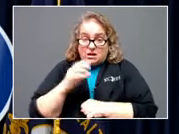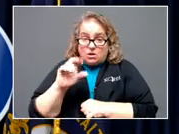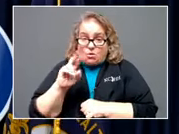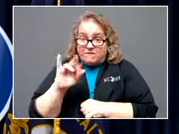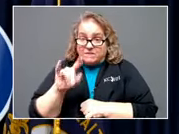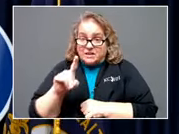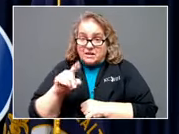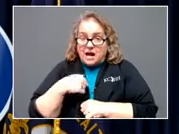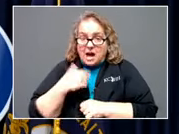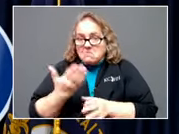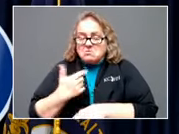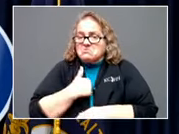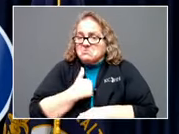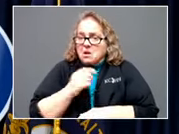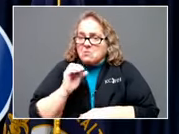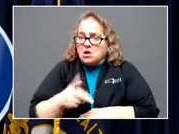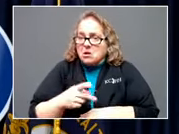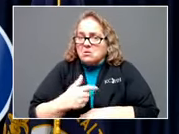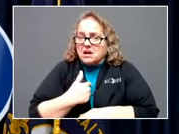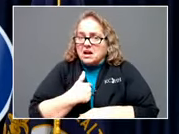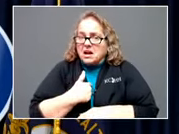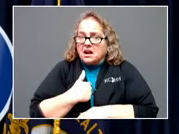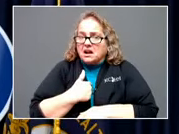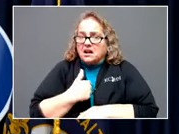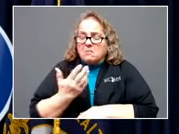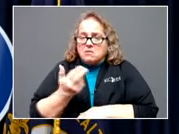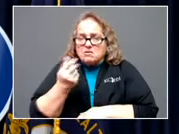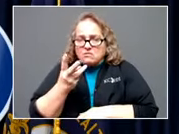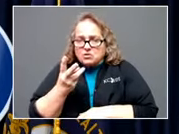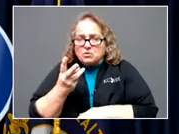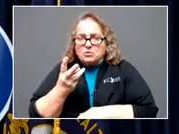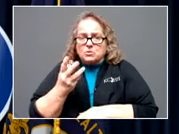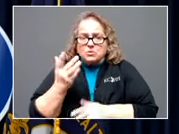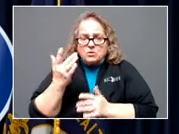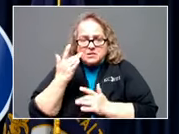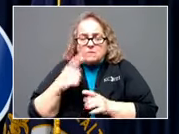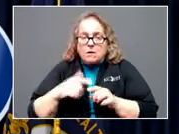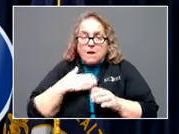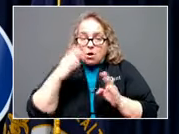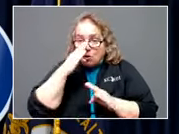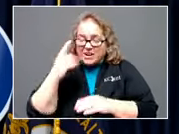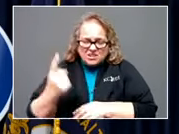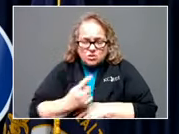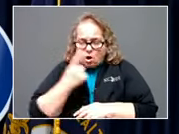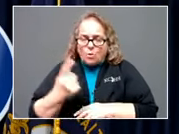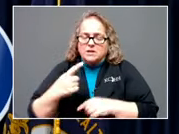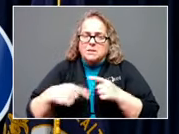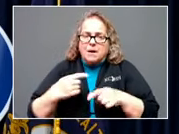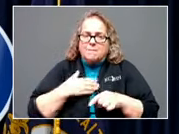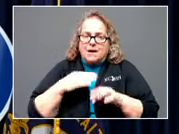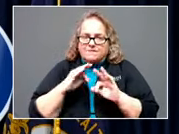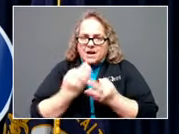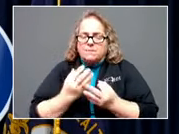okay, minus a few small underlying conditions. My worry has always been about my family and my